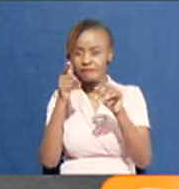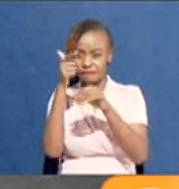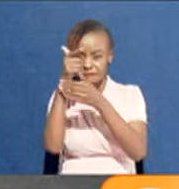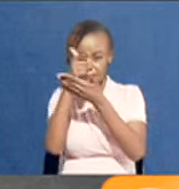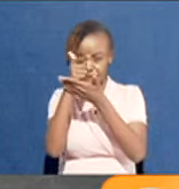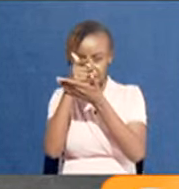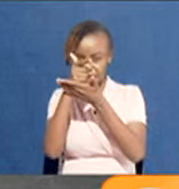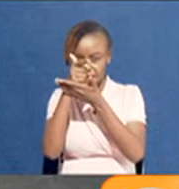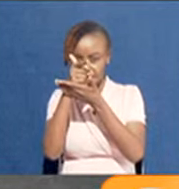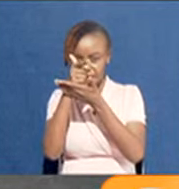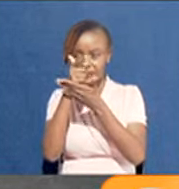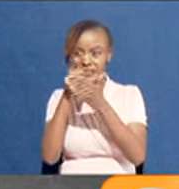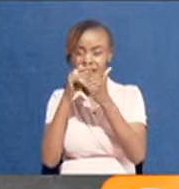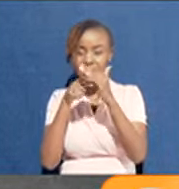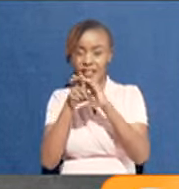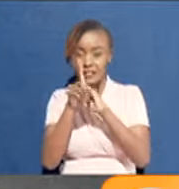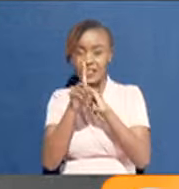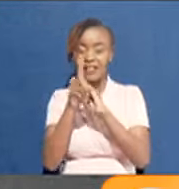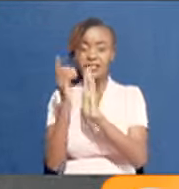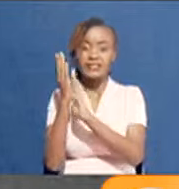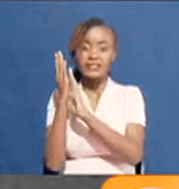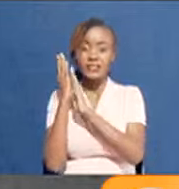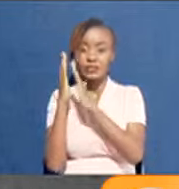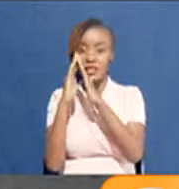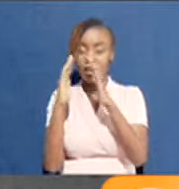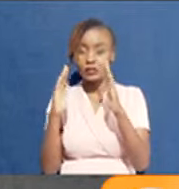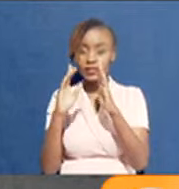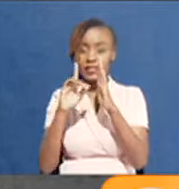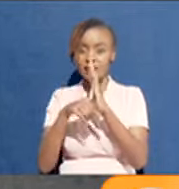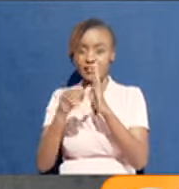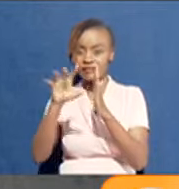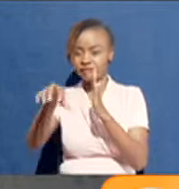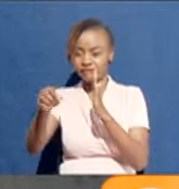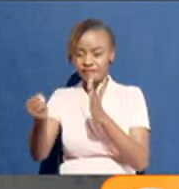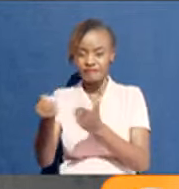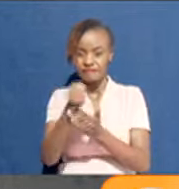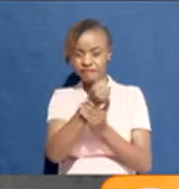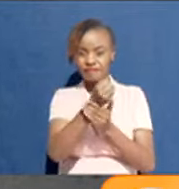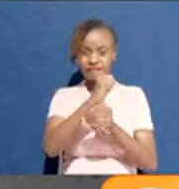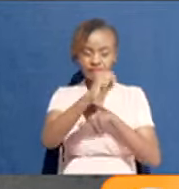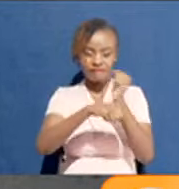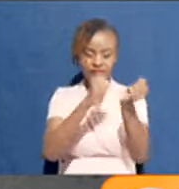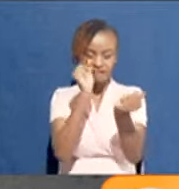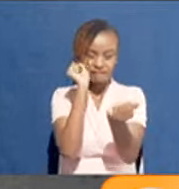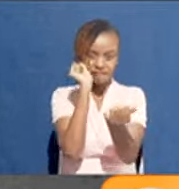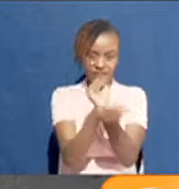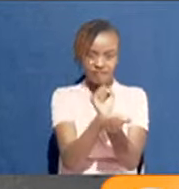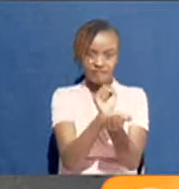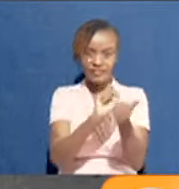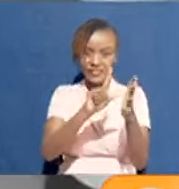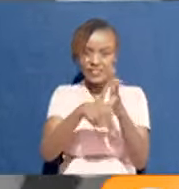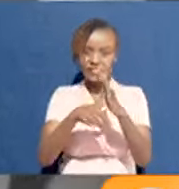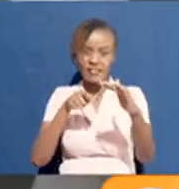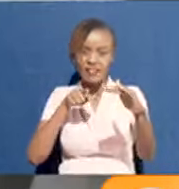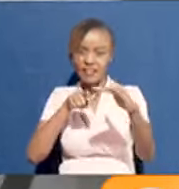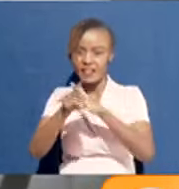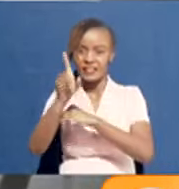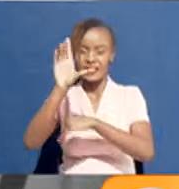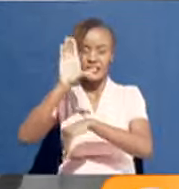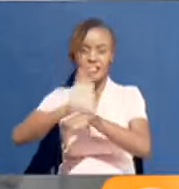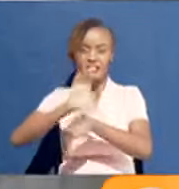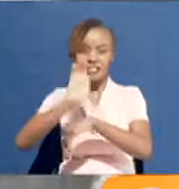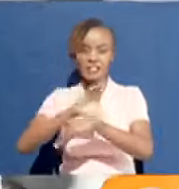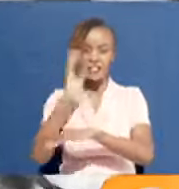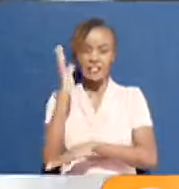the security guard's house, where they dragged him out and tied him up before gaining entry to the church.